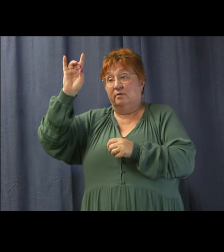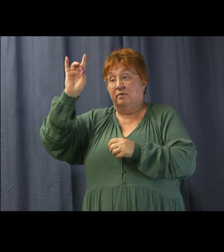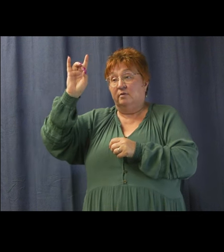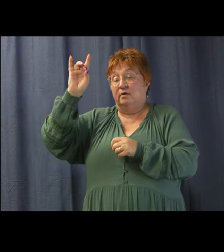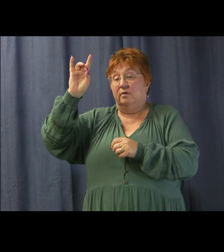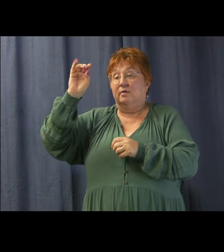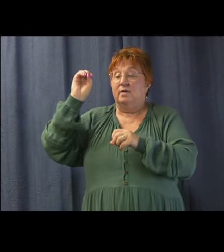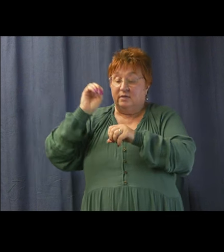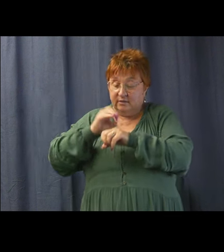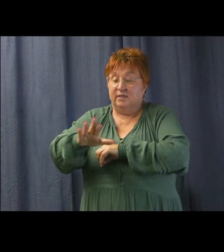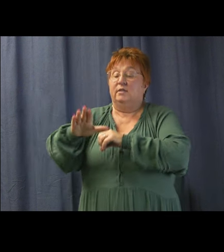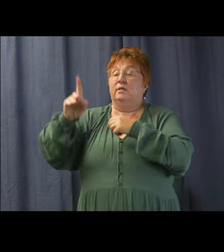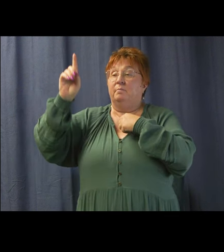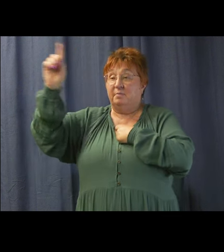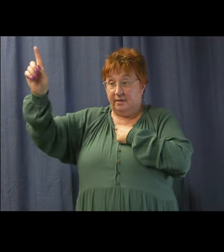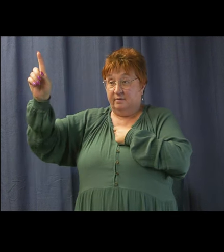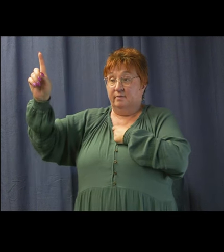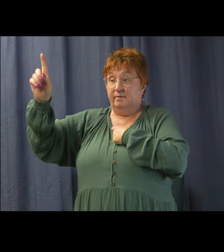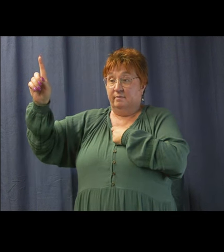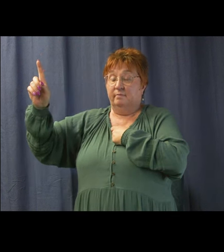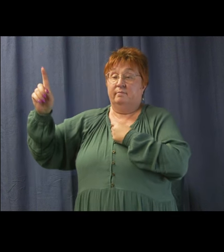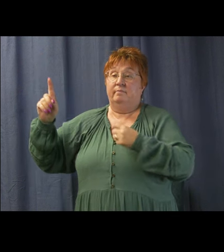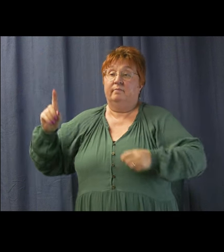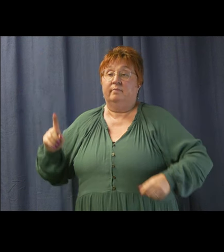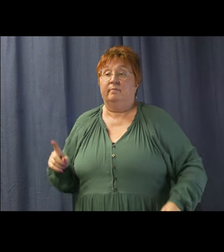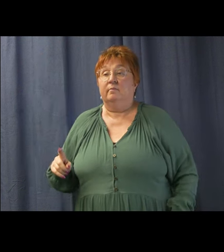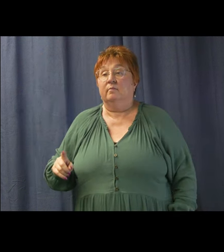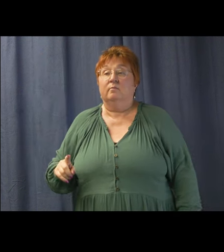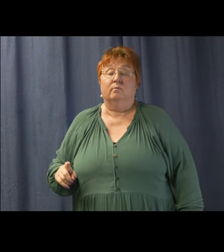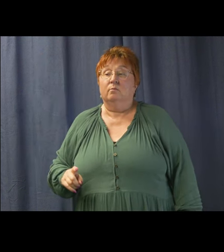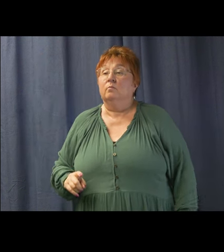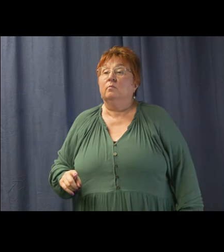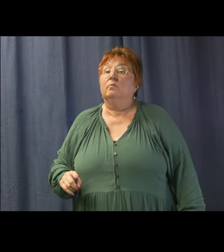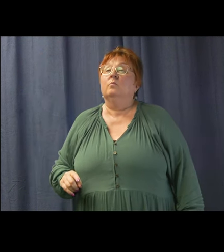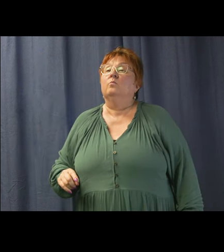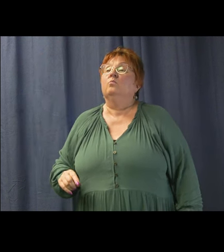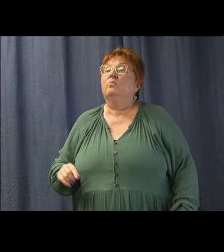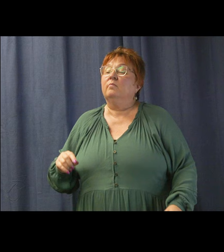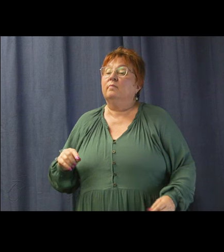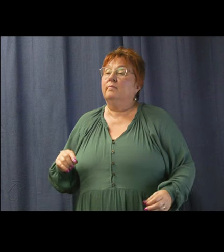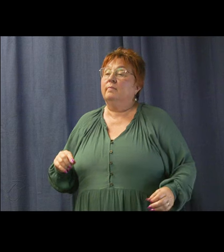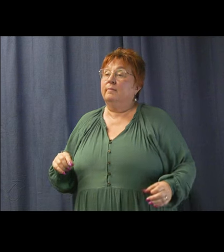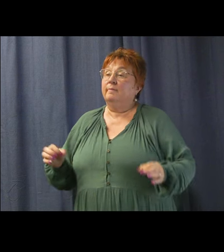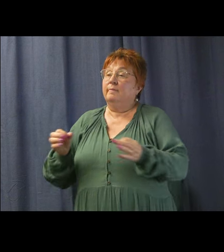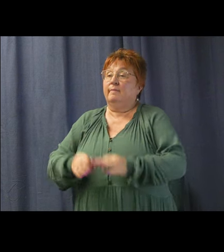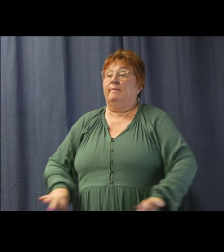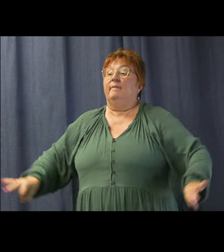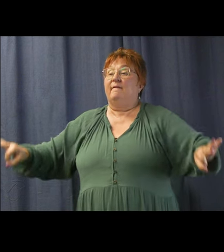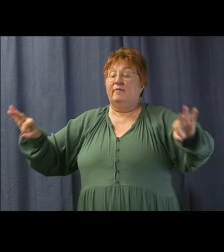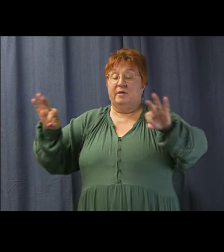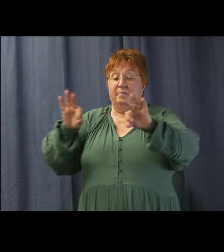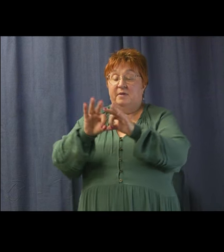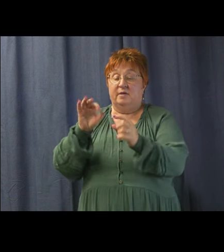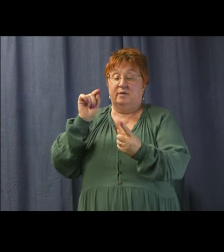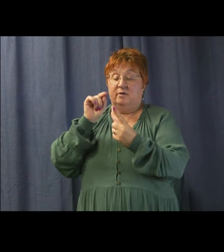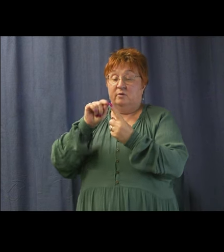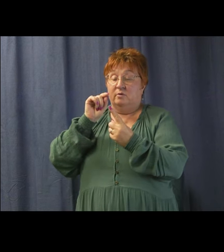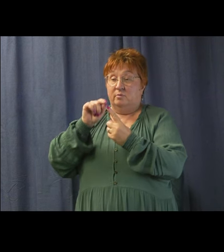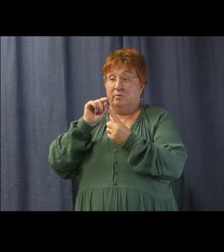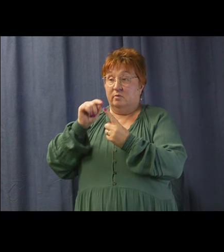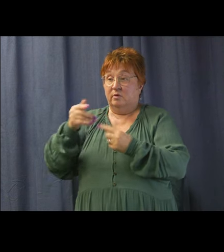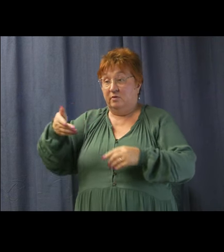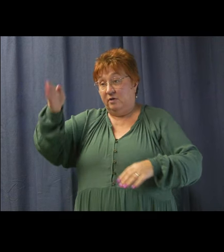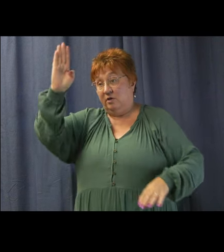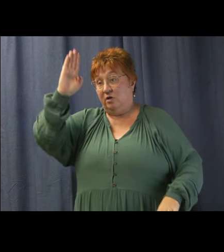has sent me. That is the key verse showing the triunity